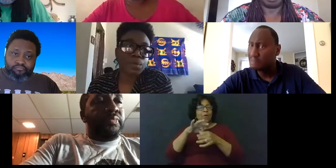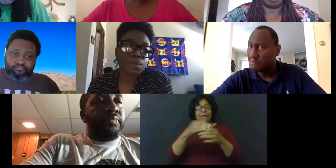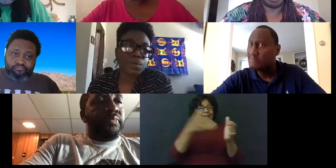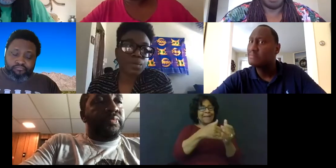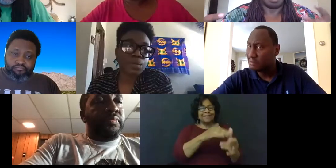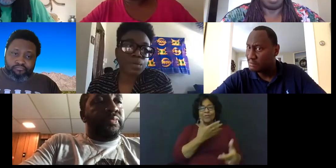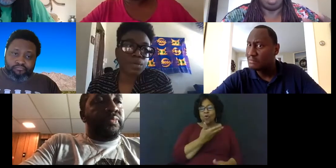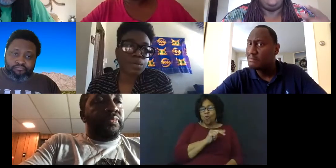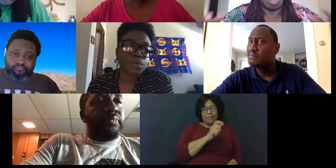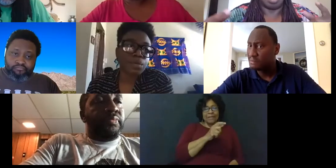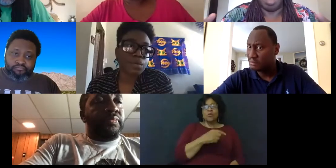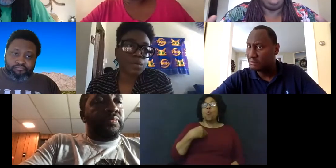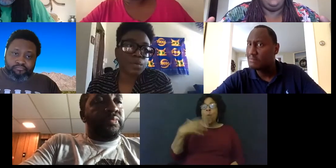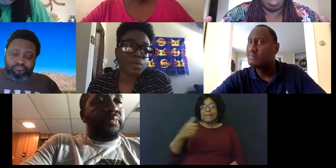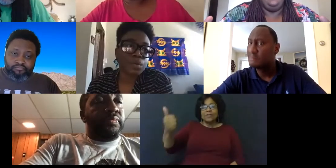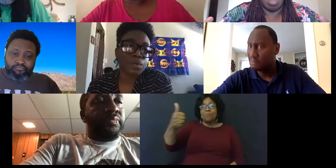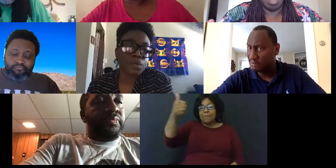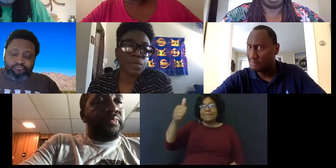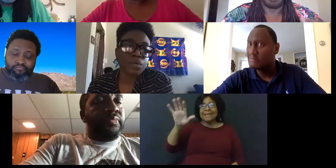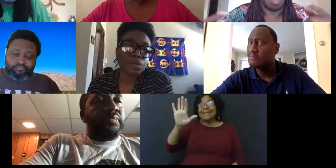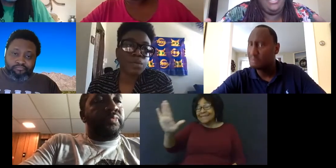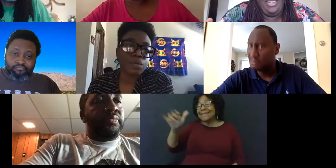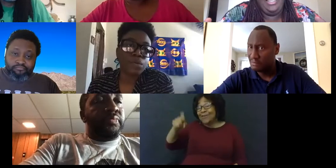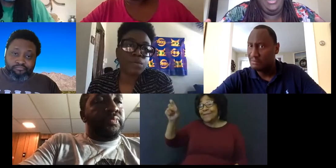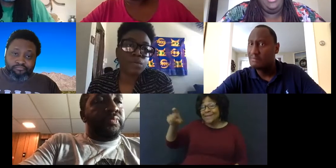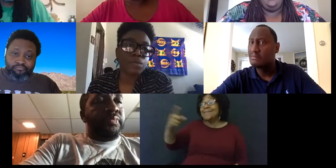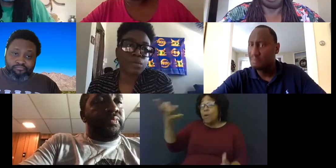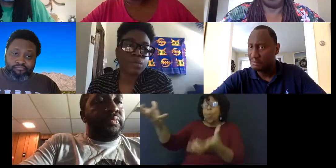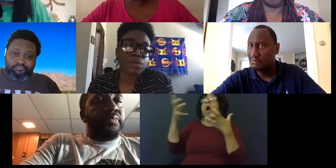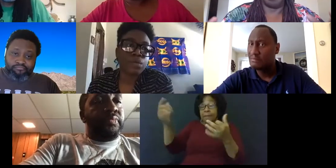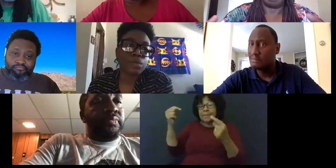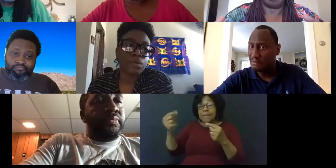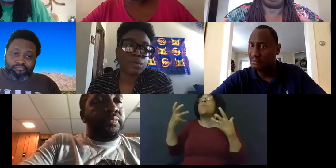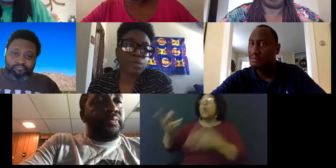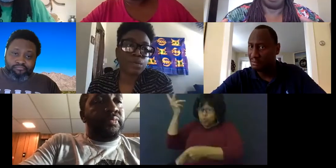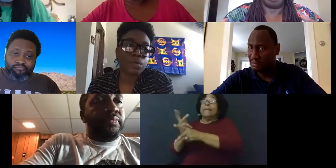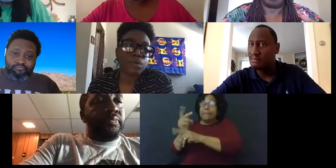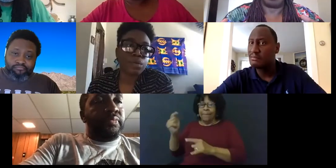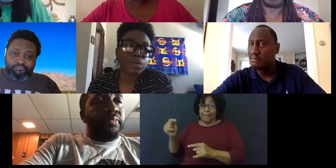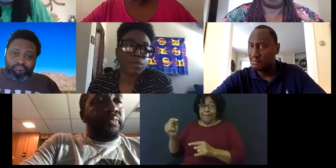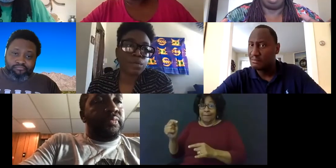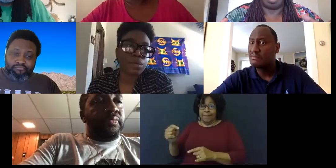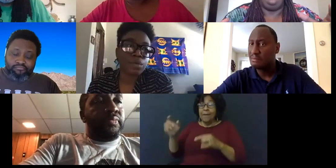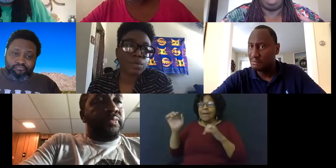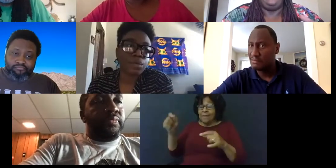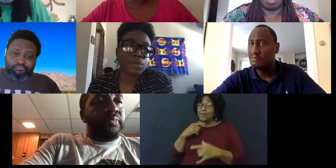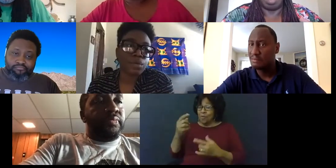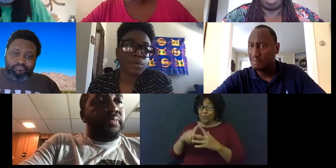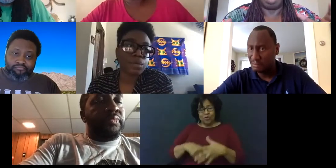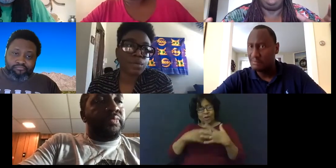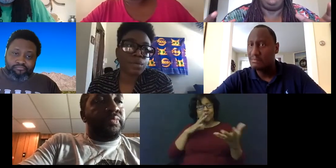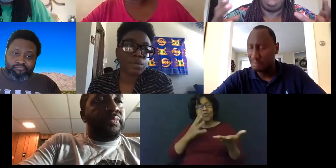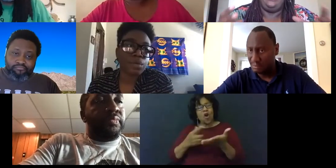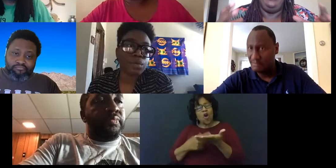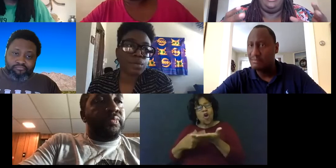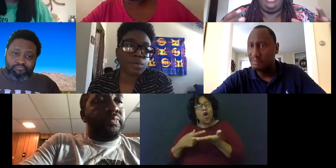needs. White supremacy is their need. They want it. And so when we start to have these conversations, we